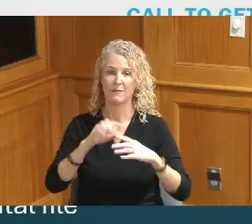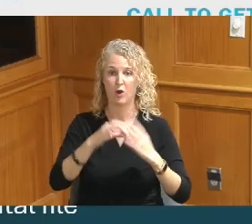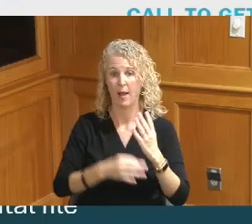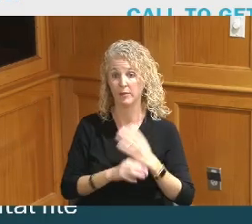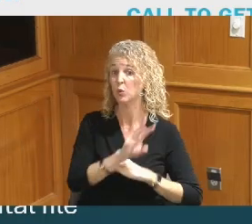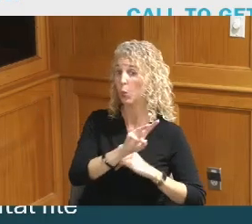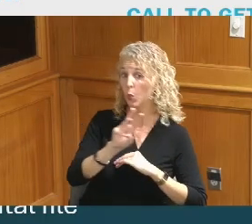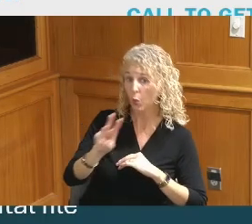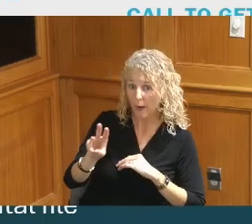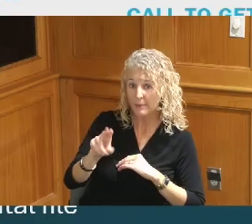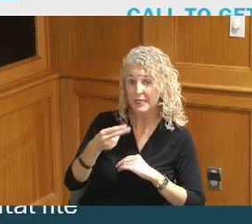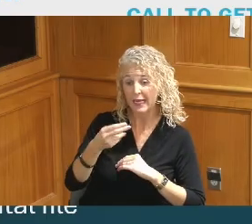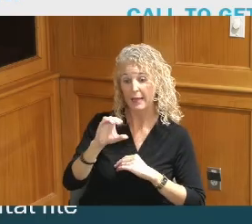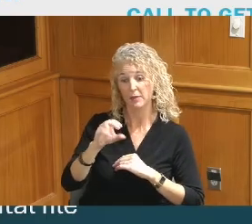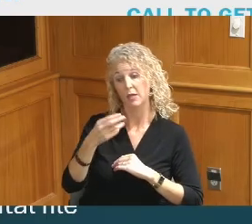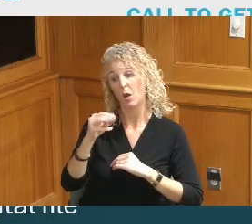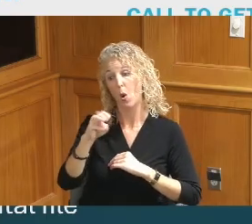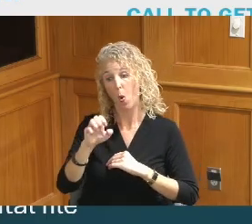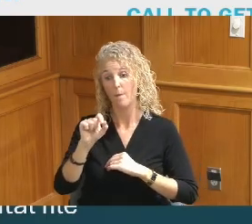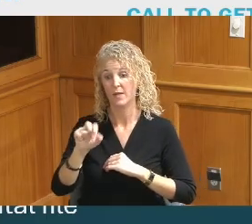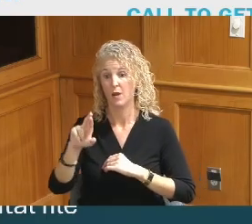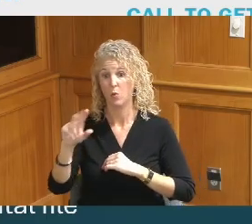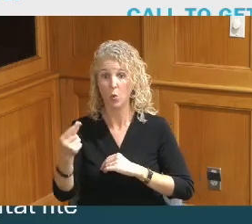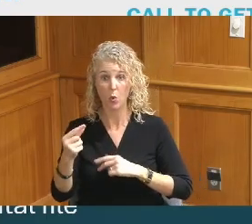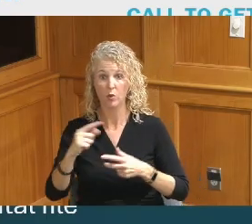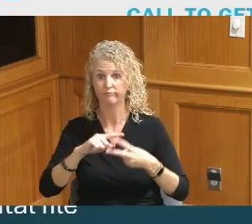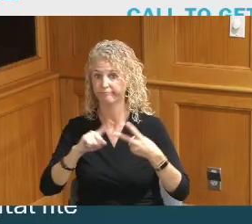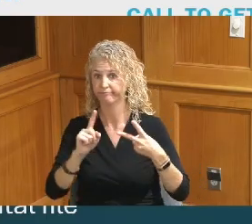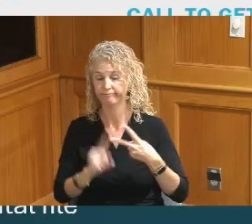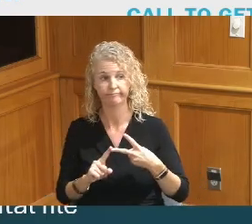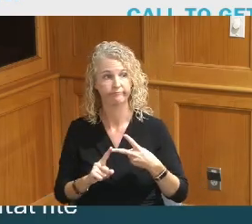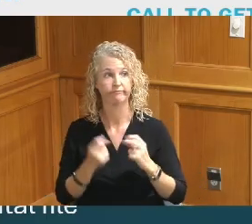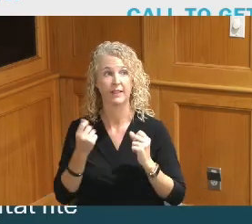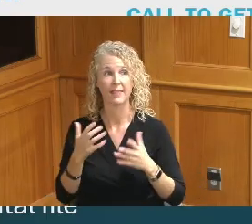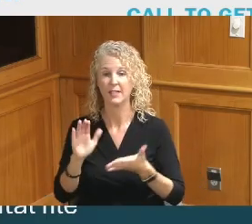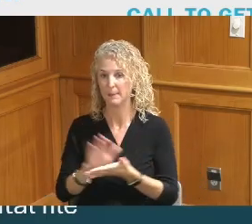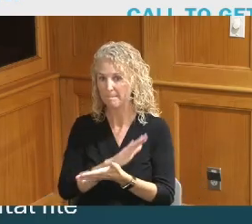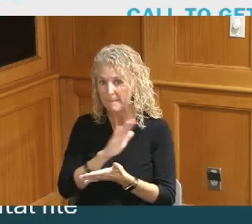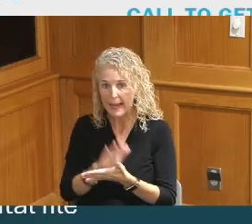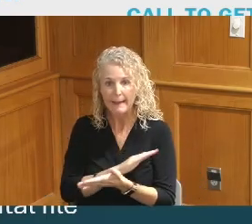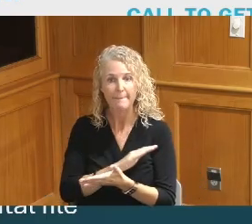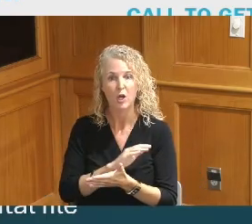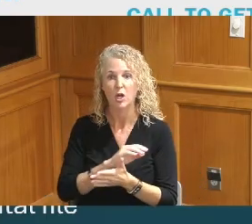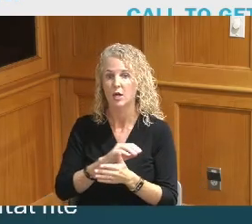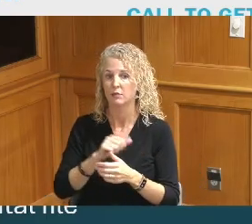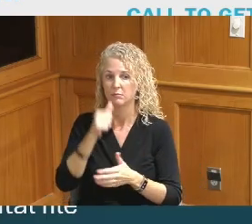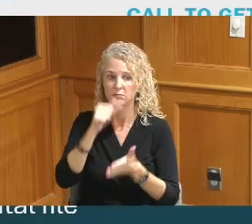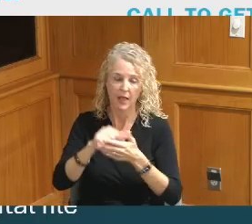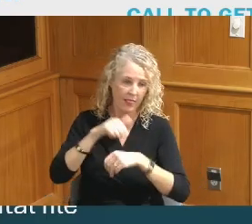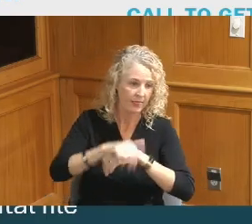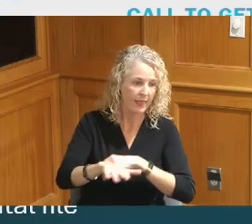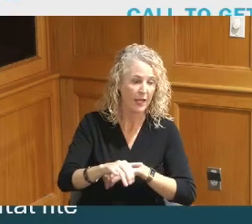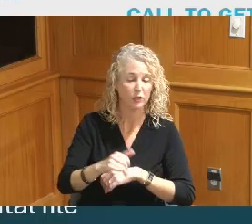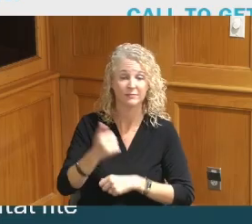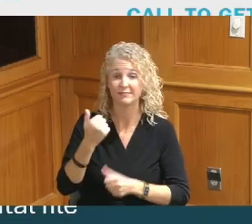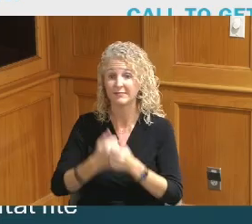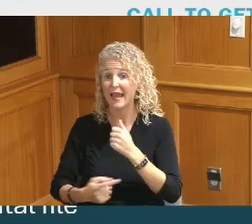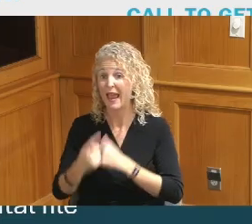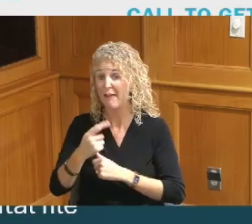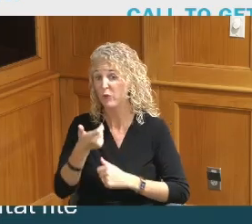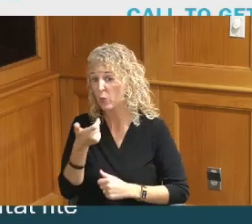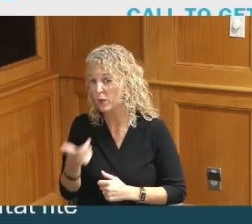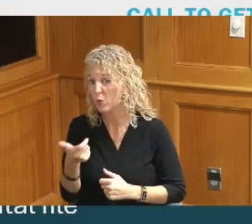our website, hamiltoncountyhome.org, and we have lots of materials, so should anyone all the people out there listening